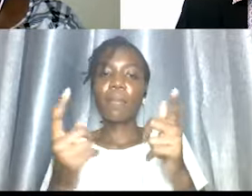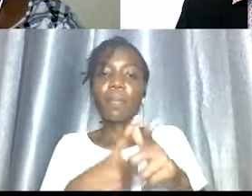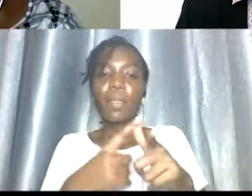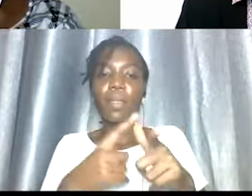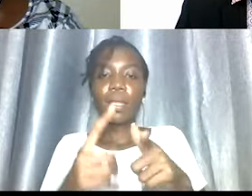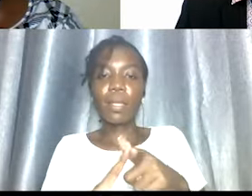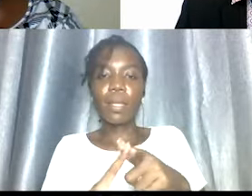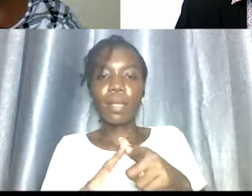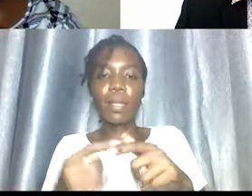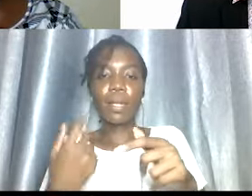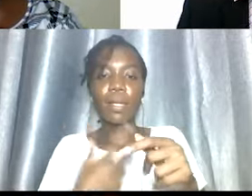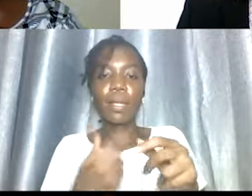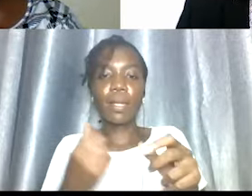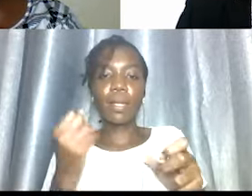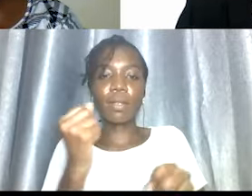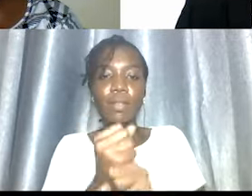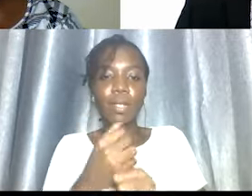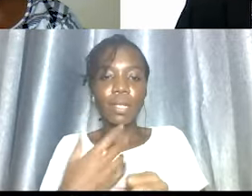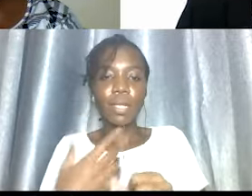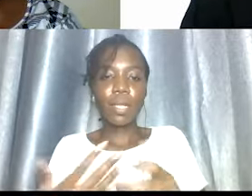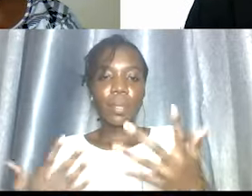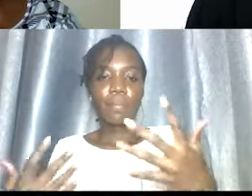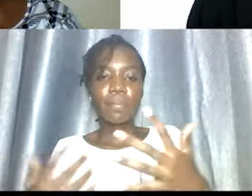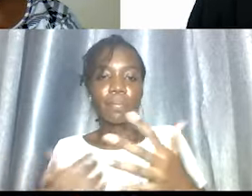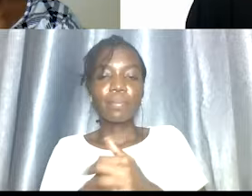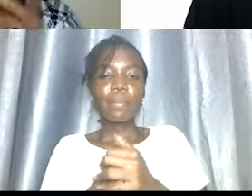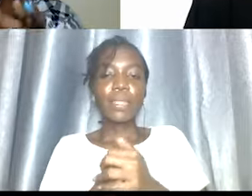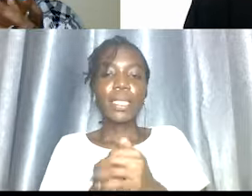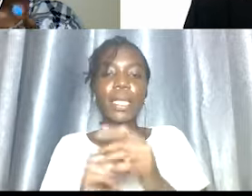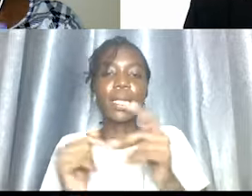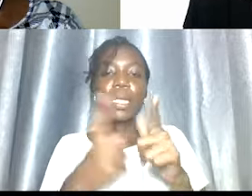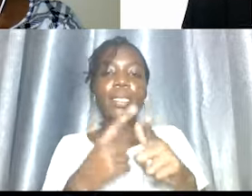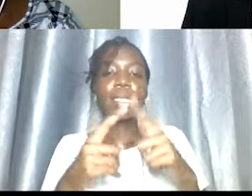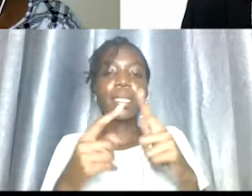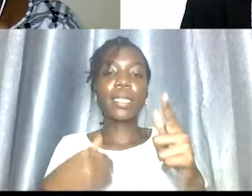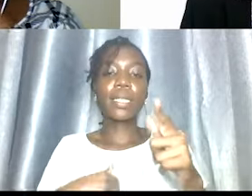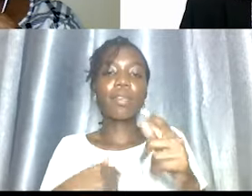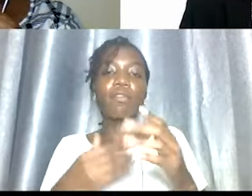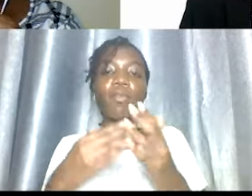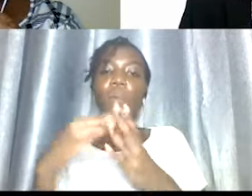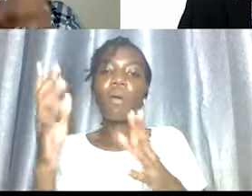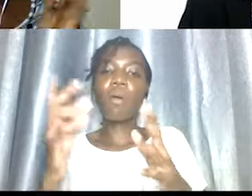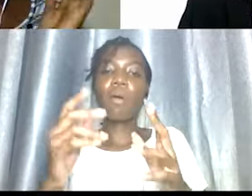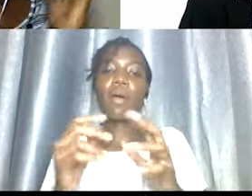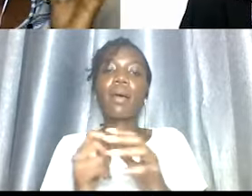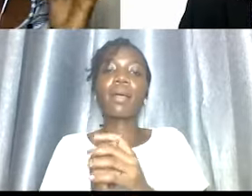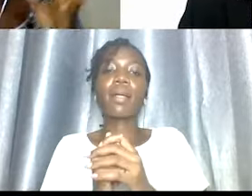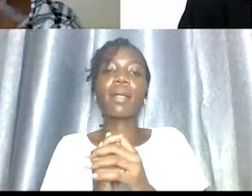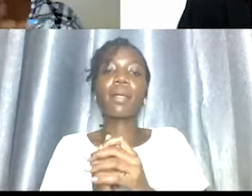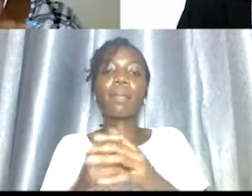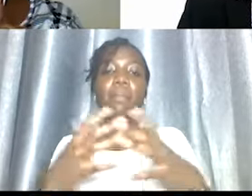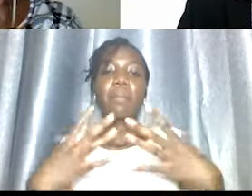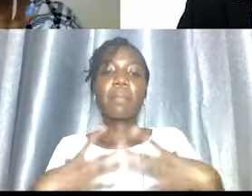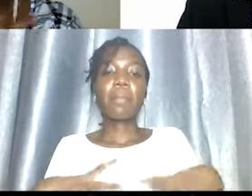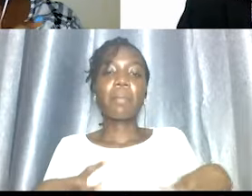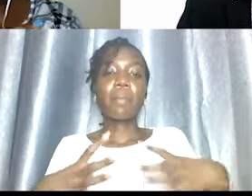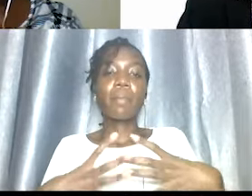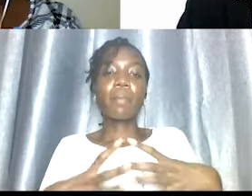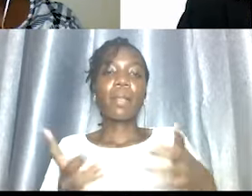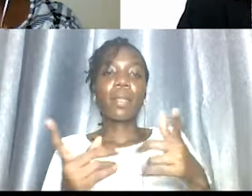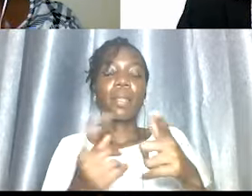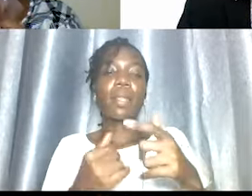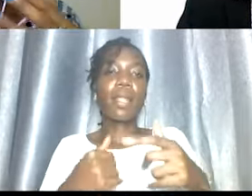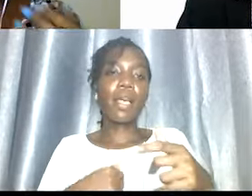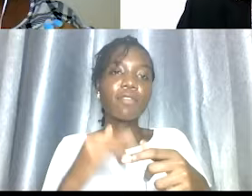you want to learn more about entrepreneurship, because we have a number of entrepreneurs here, we have done a lot. We hosted Joram